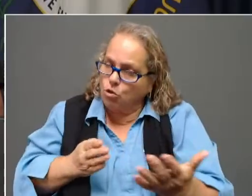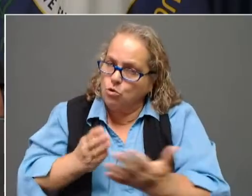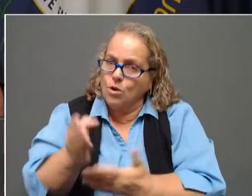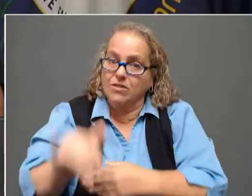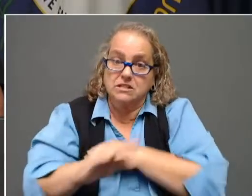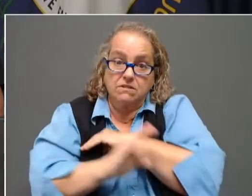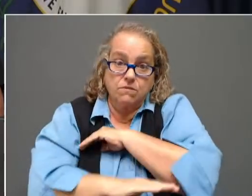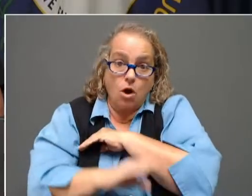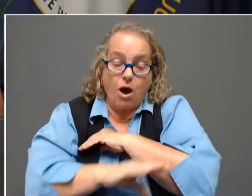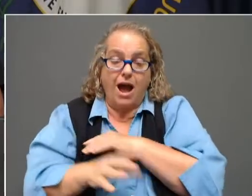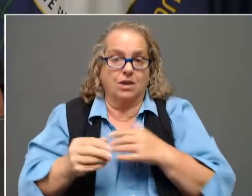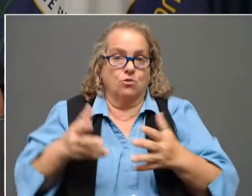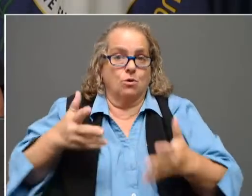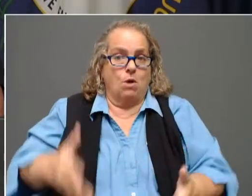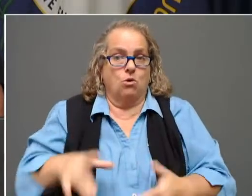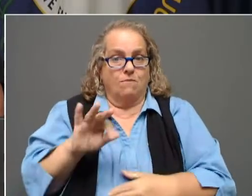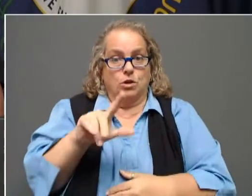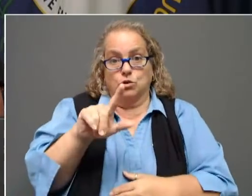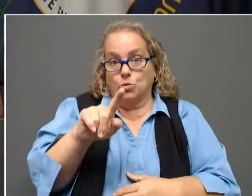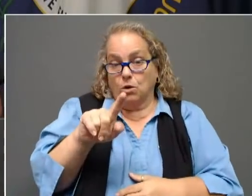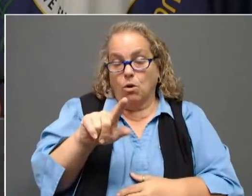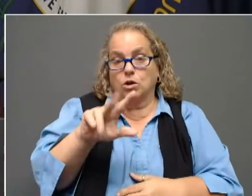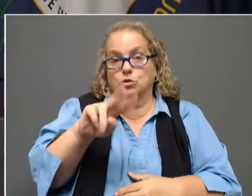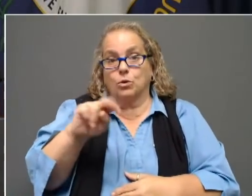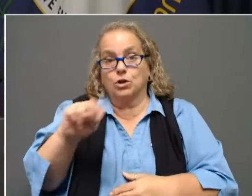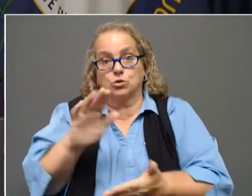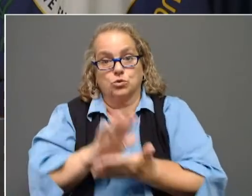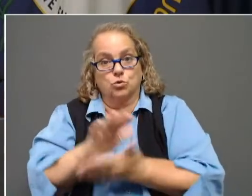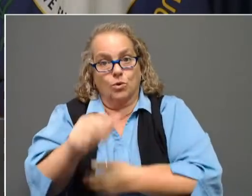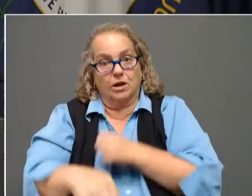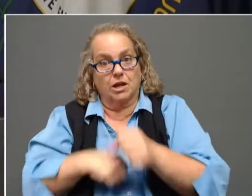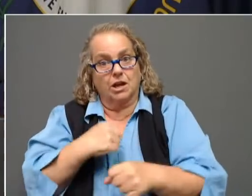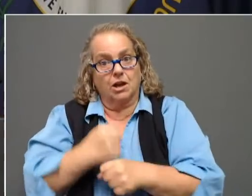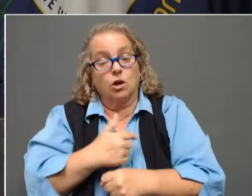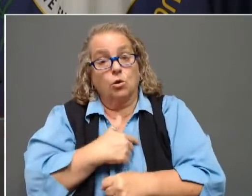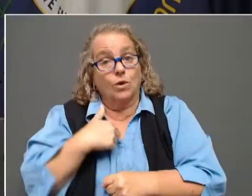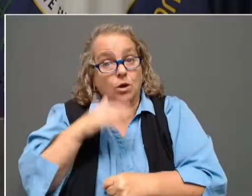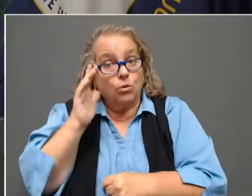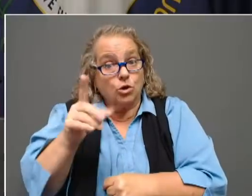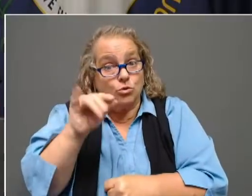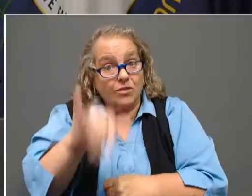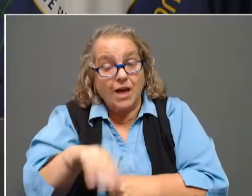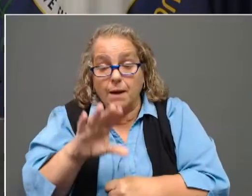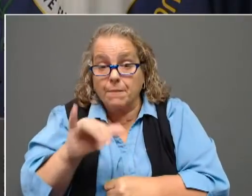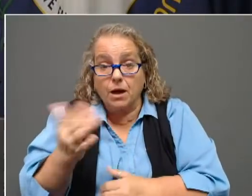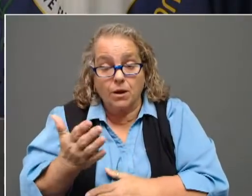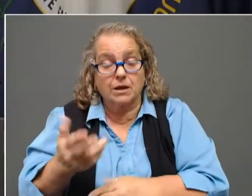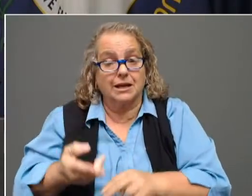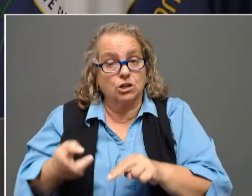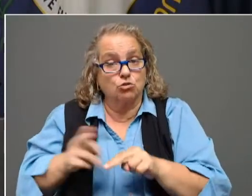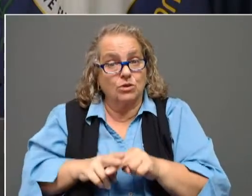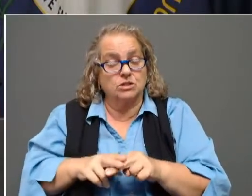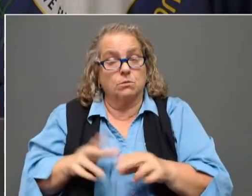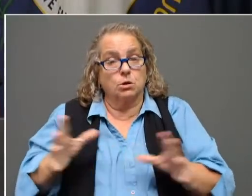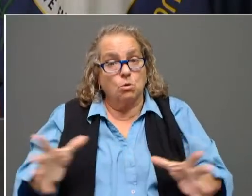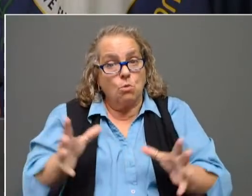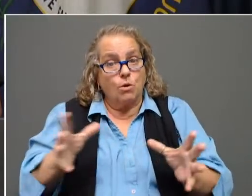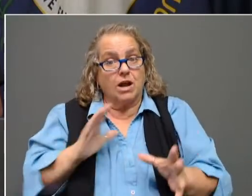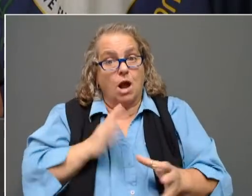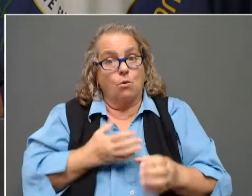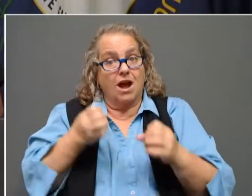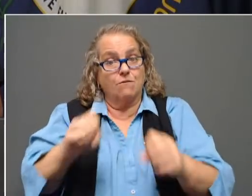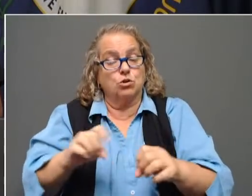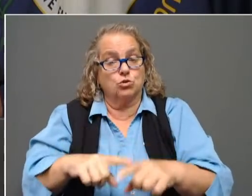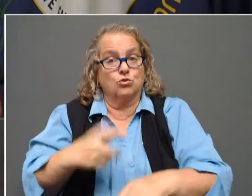of the 21-22 school year. And we'll do that by increasing and promoting our efforts to vaccinate as many people